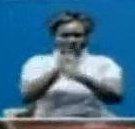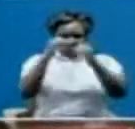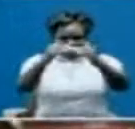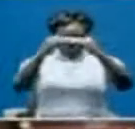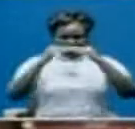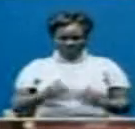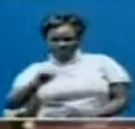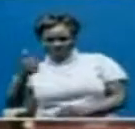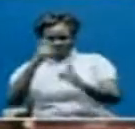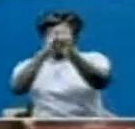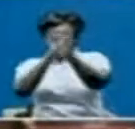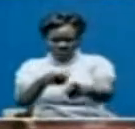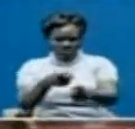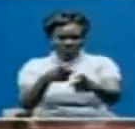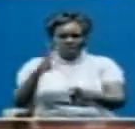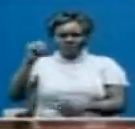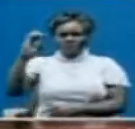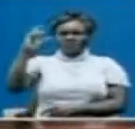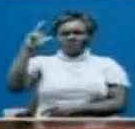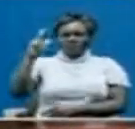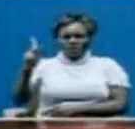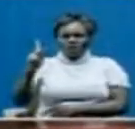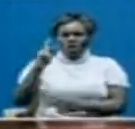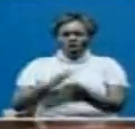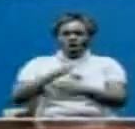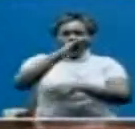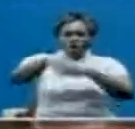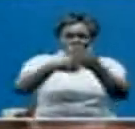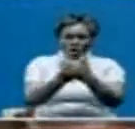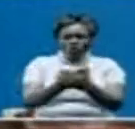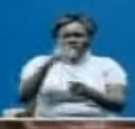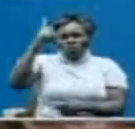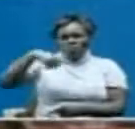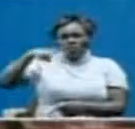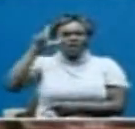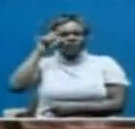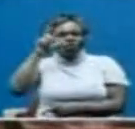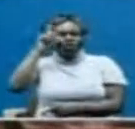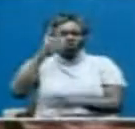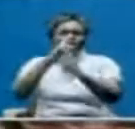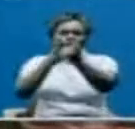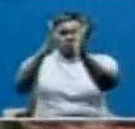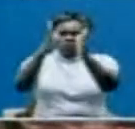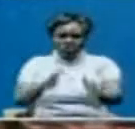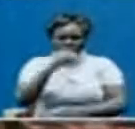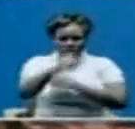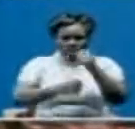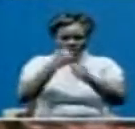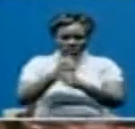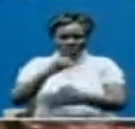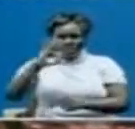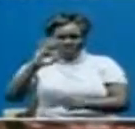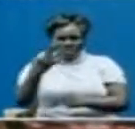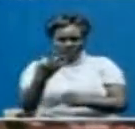along, Media Council of Kenya, overall winner, photojournalist of the year. And if that wasn't